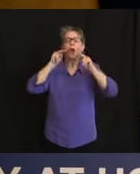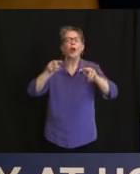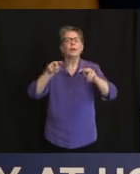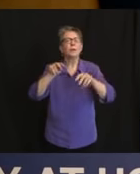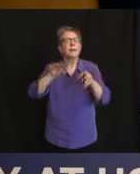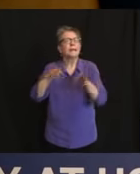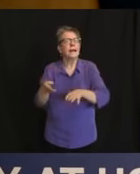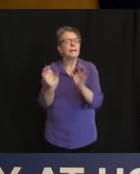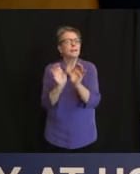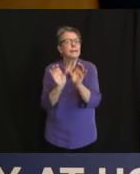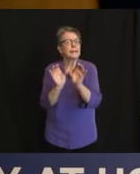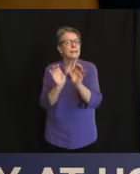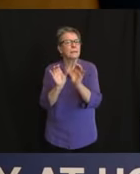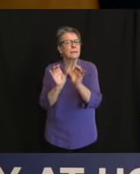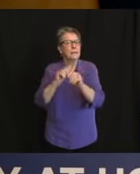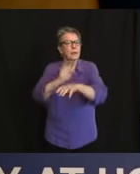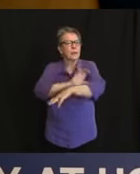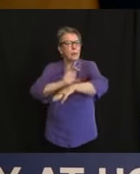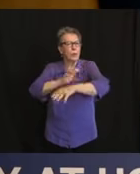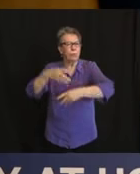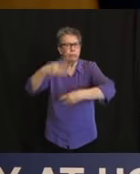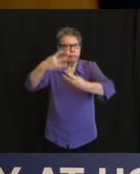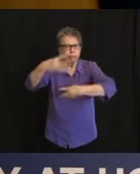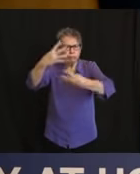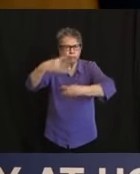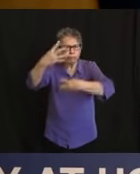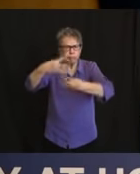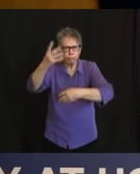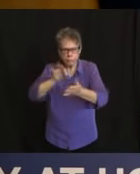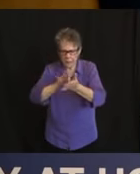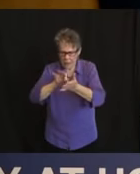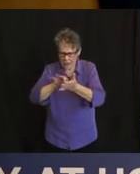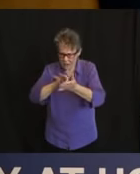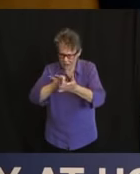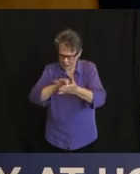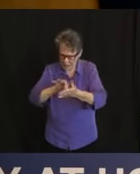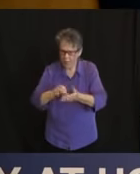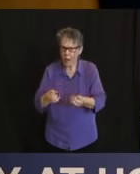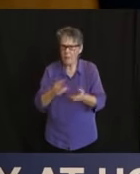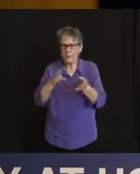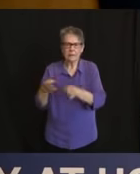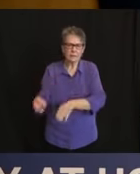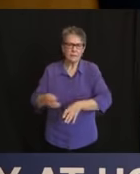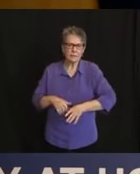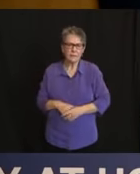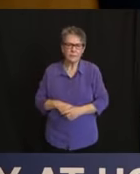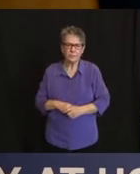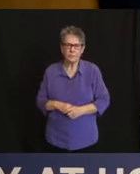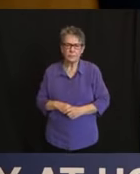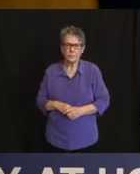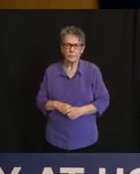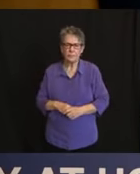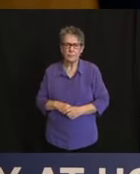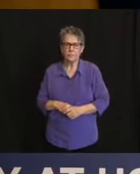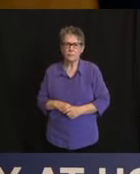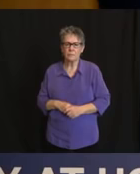surveyors are still at Andover. They will be writing their report, and then they post their